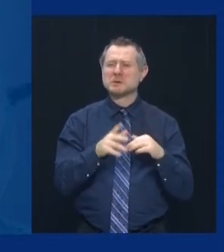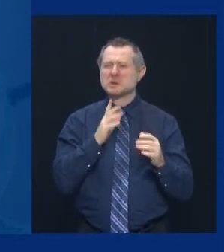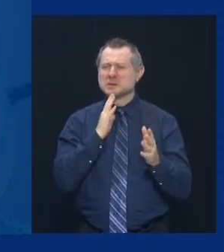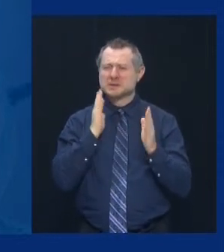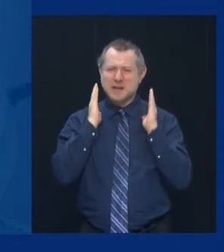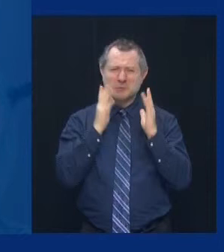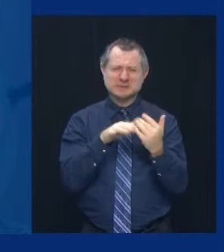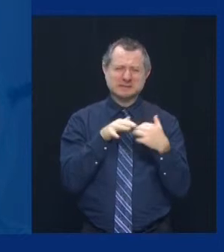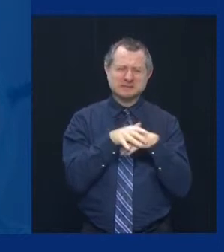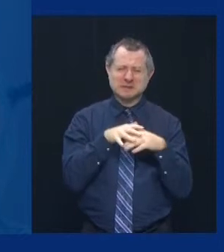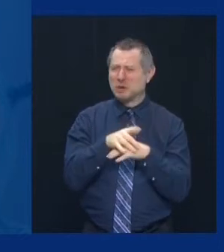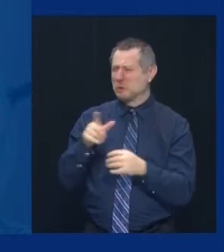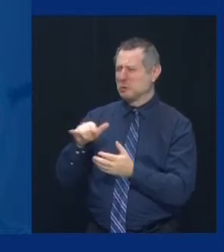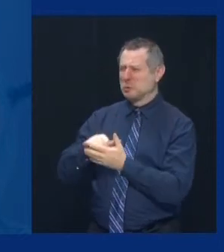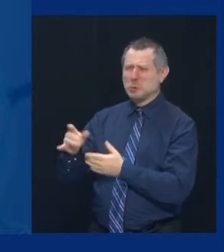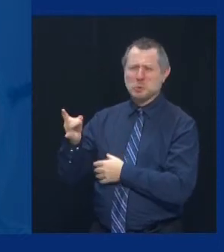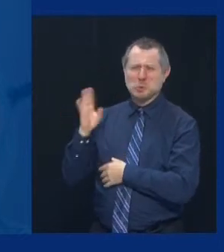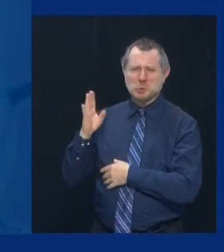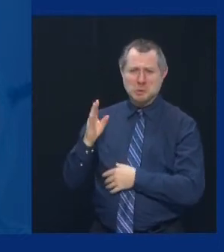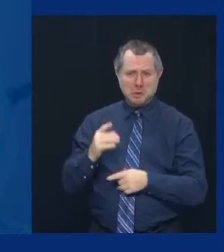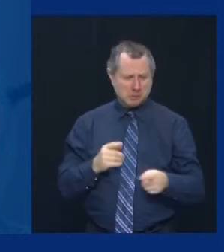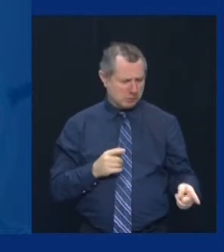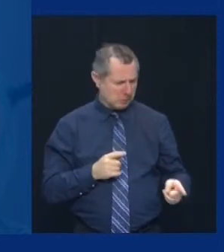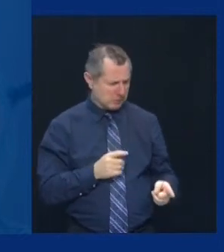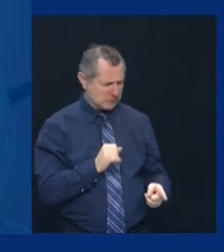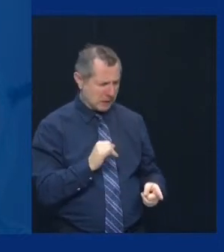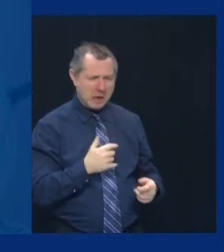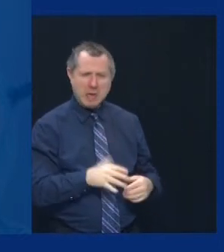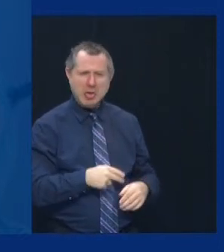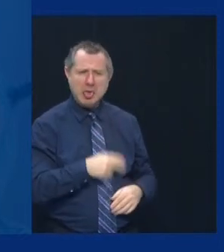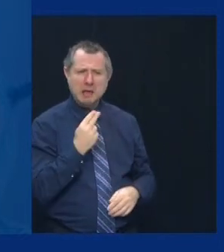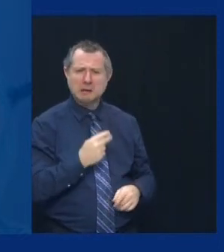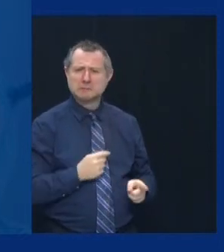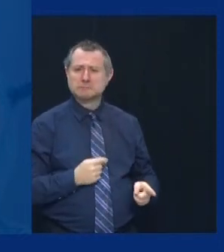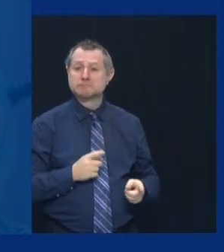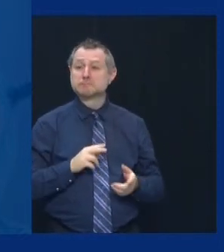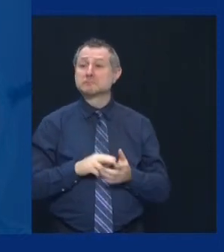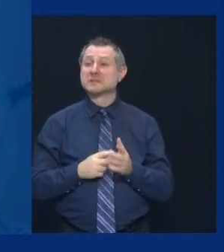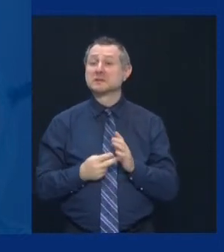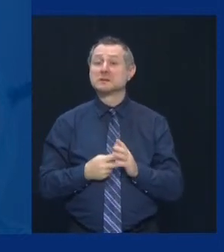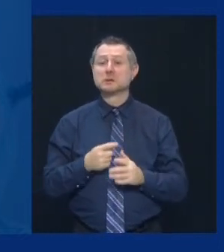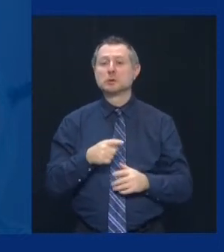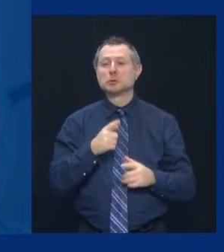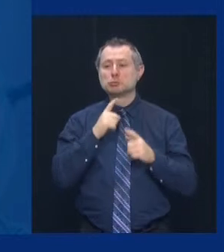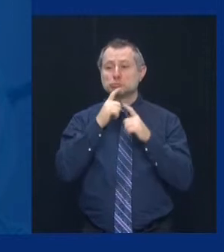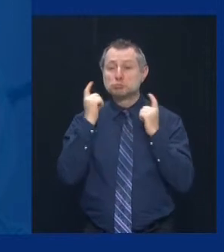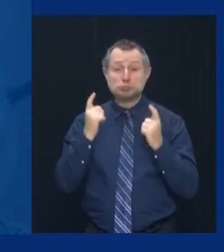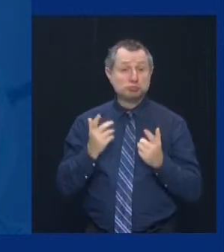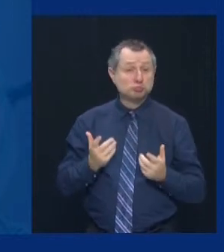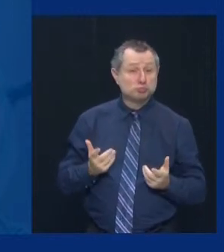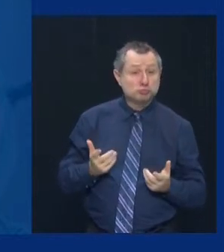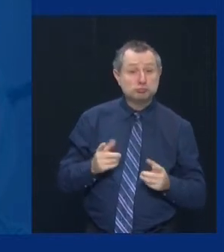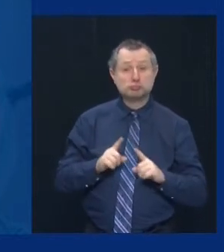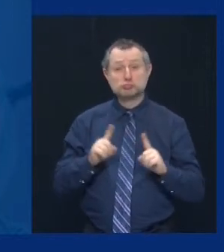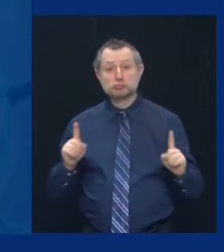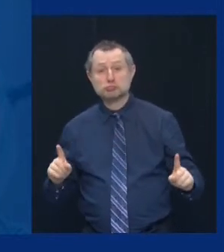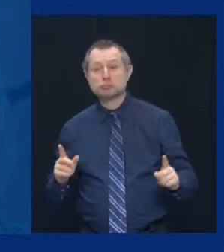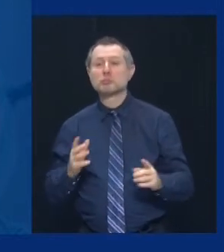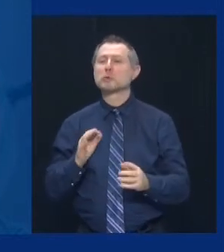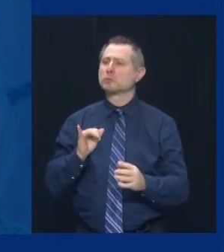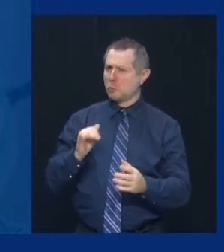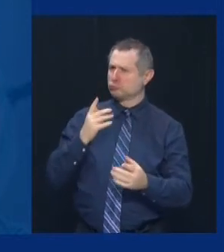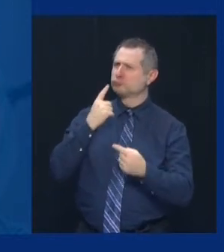in Manhattan. It is the precautions that people are taking in those